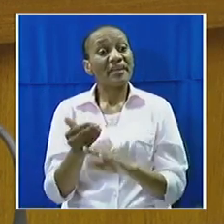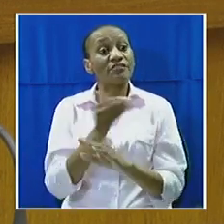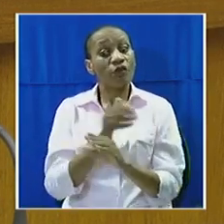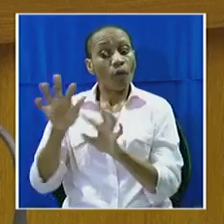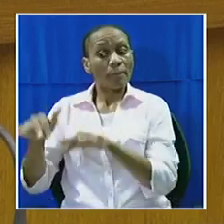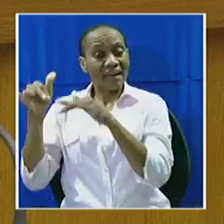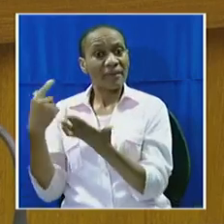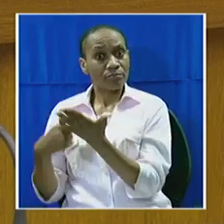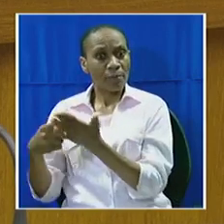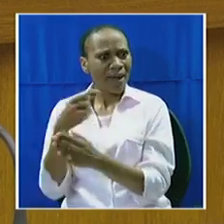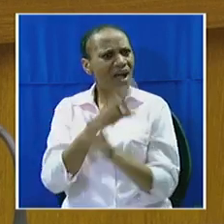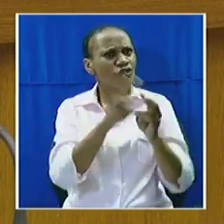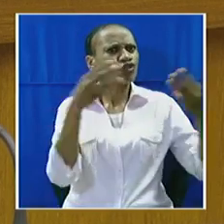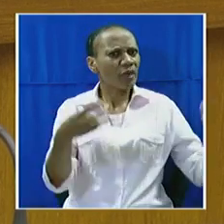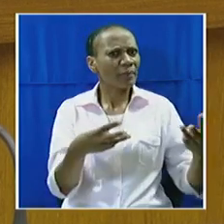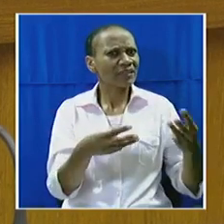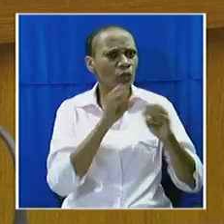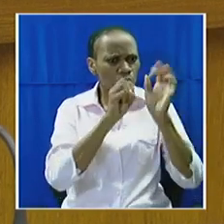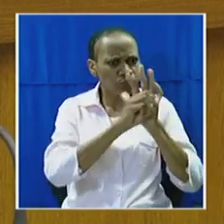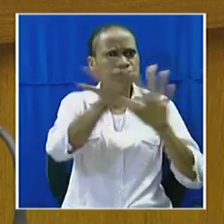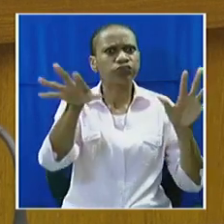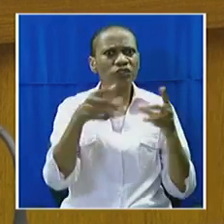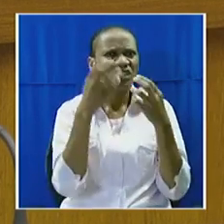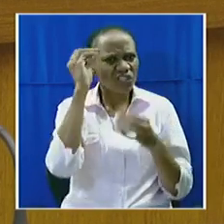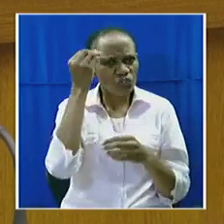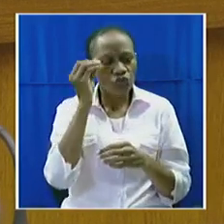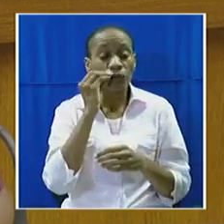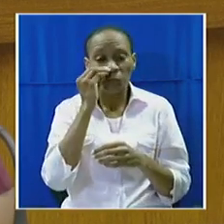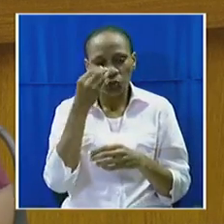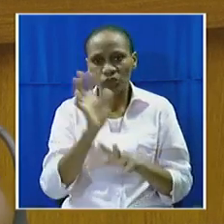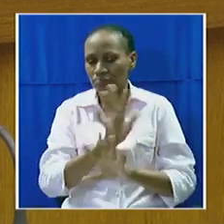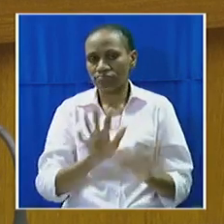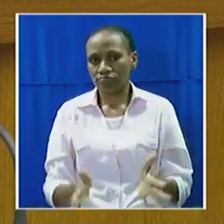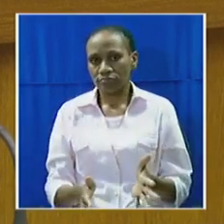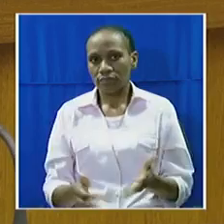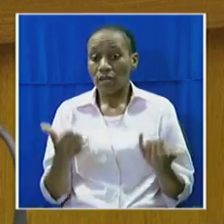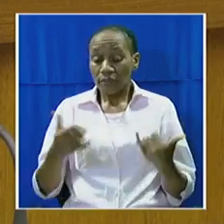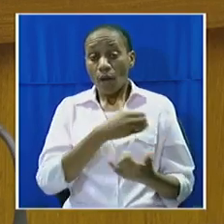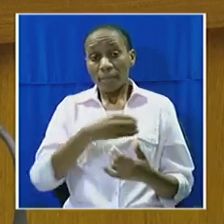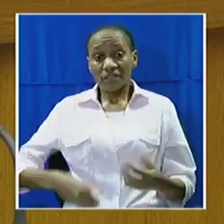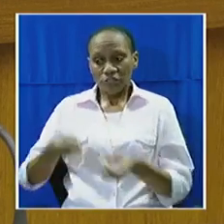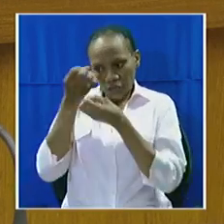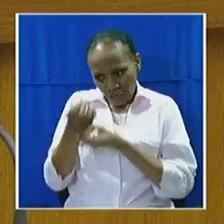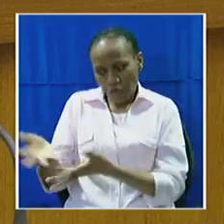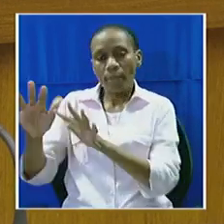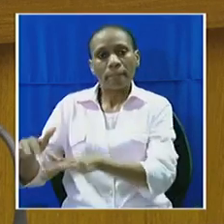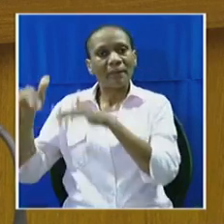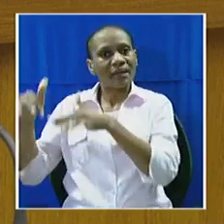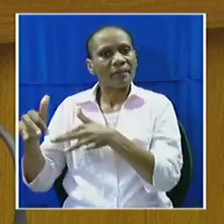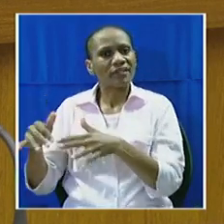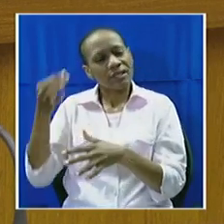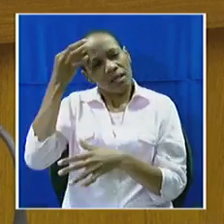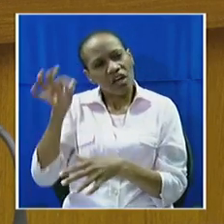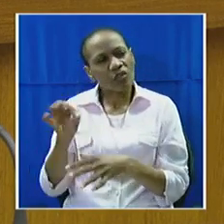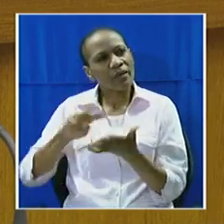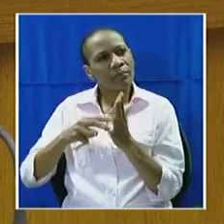had an opportunity to engage these plans. The fact that the President has notified Parliament of this government's intention after